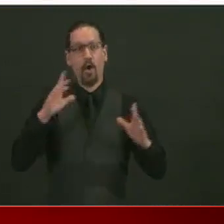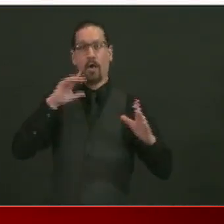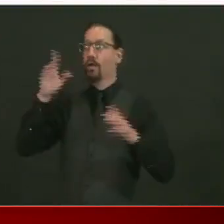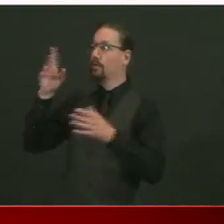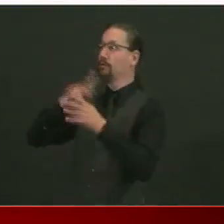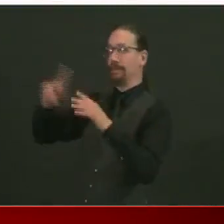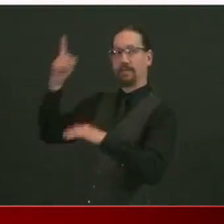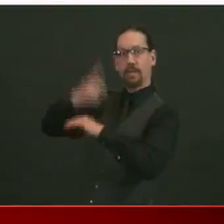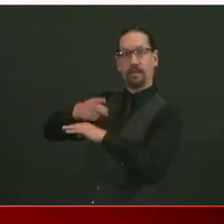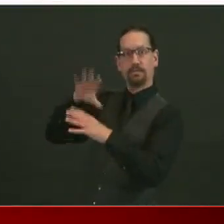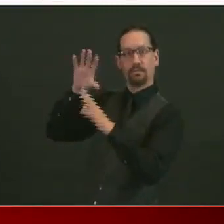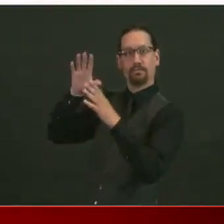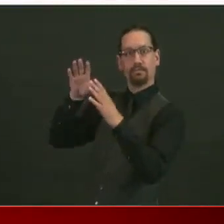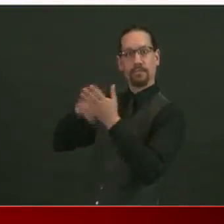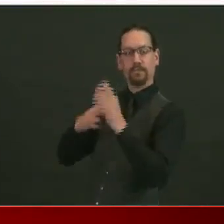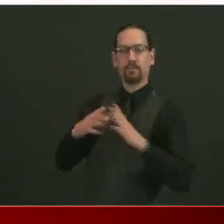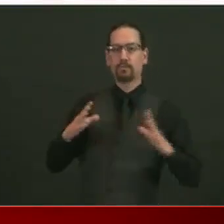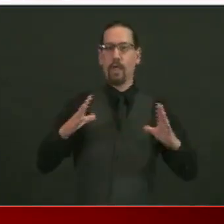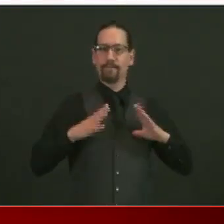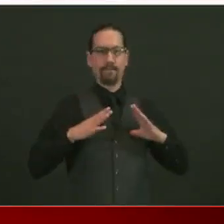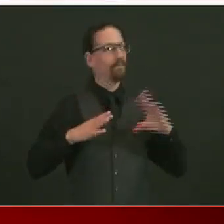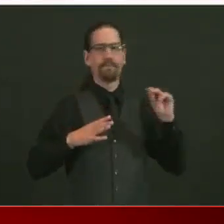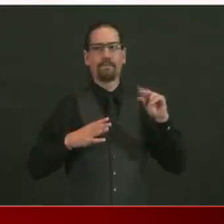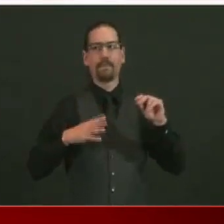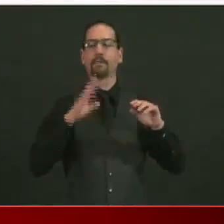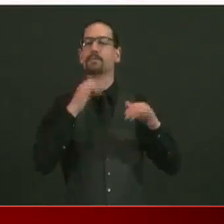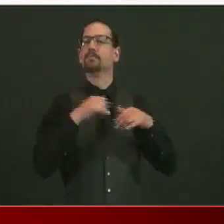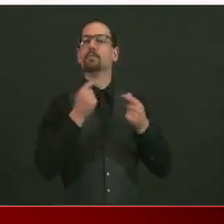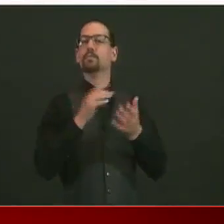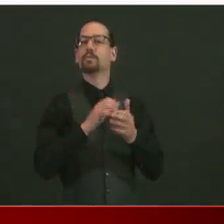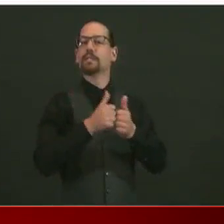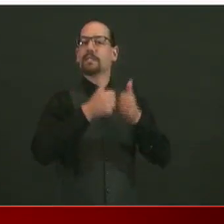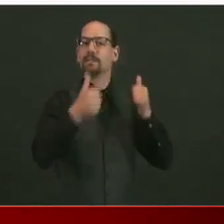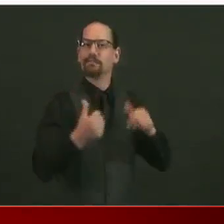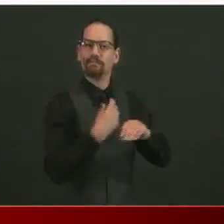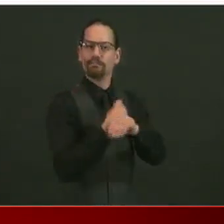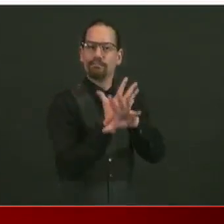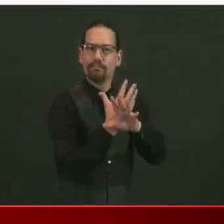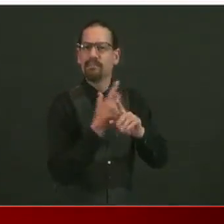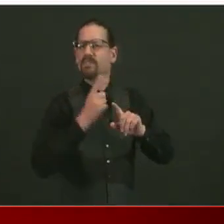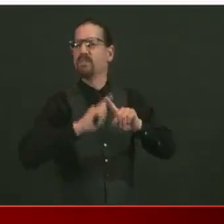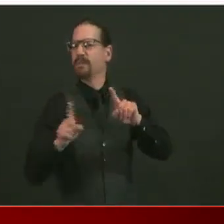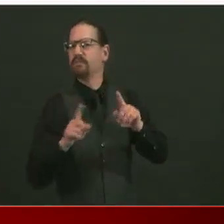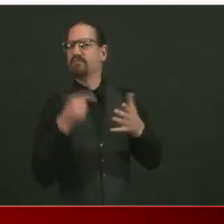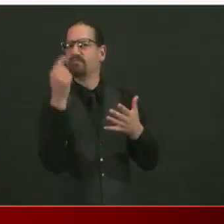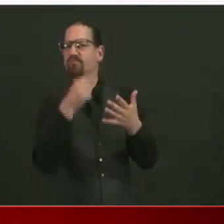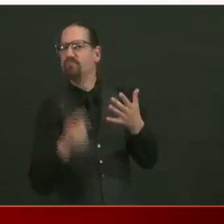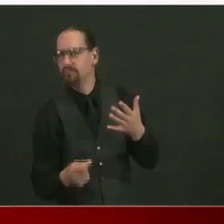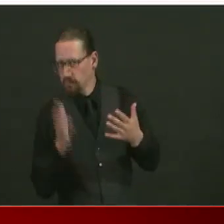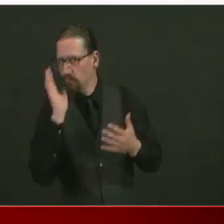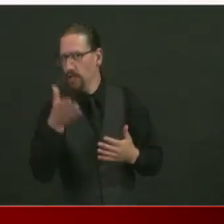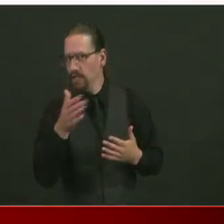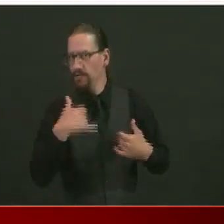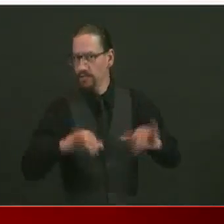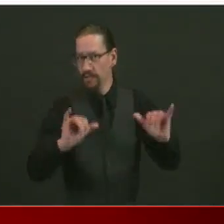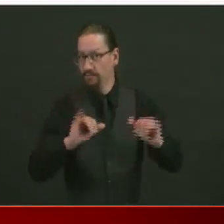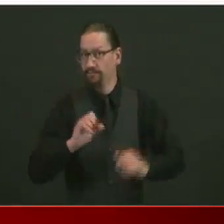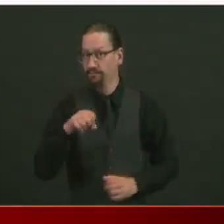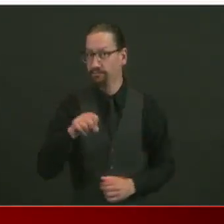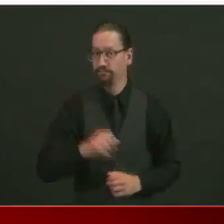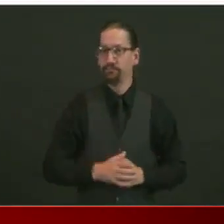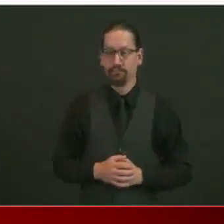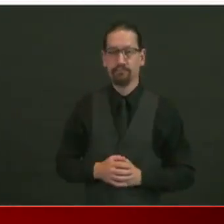ser días que los alumnos de ustedes o sus hijos van a seguir aprendiendo virtualmente. Los días son los